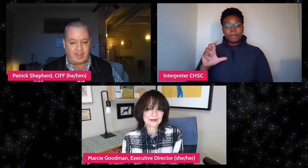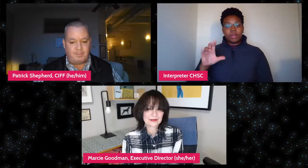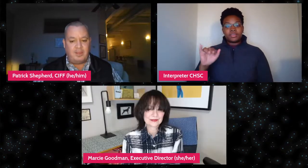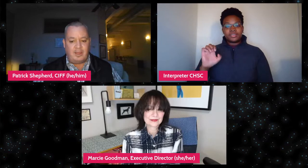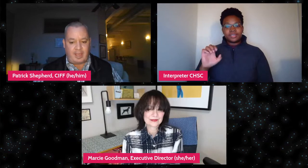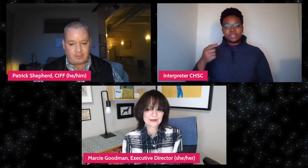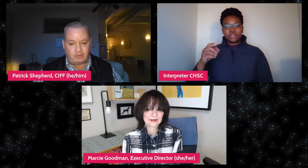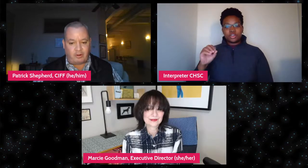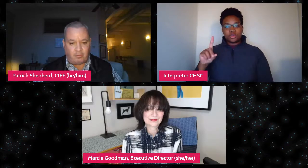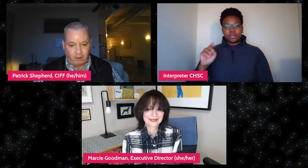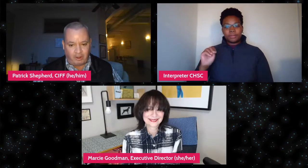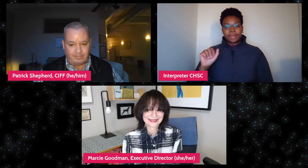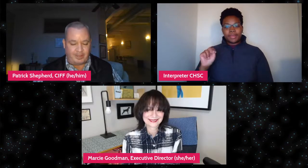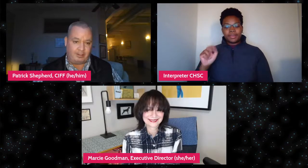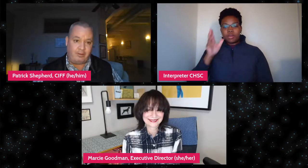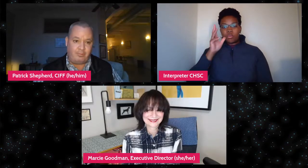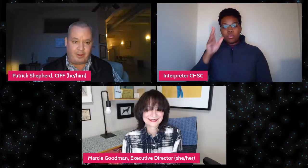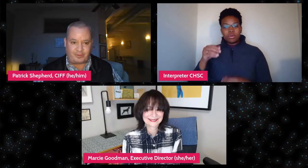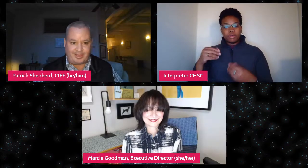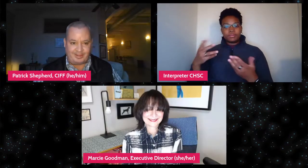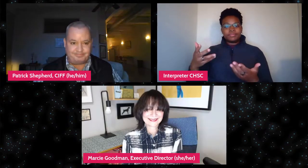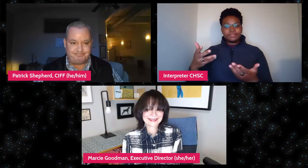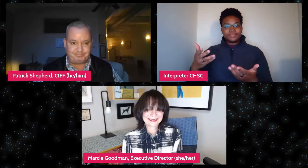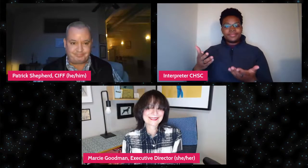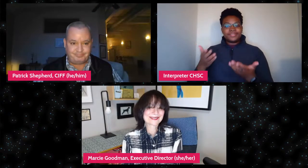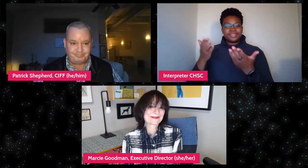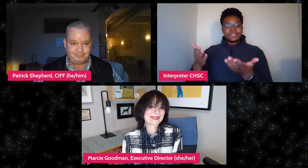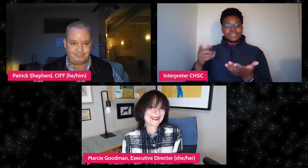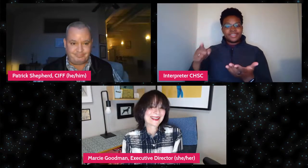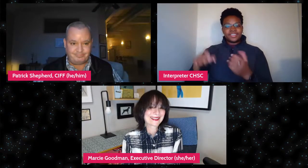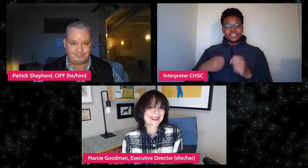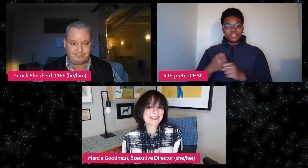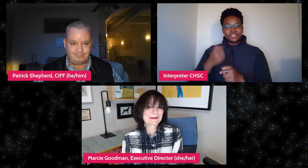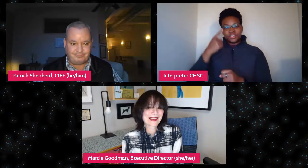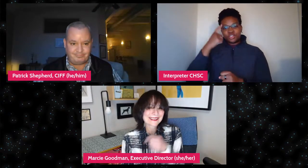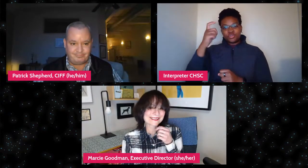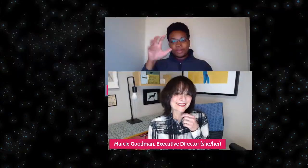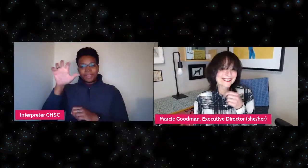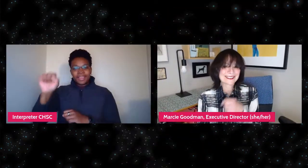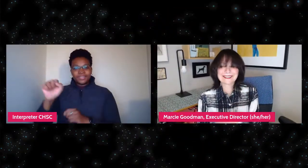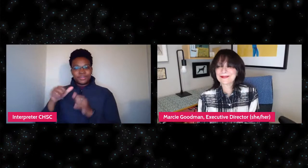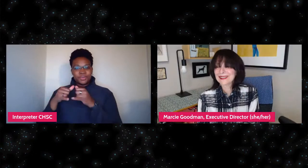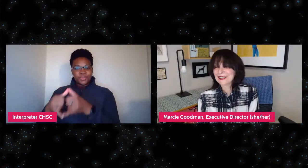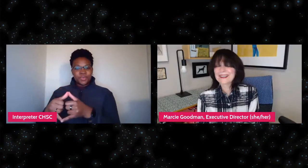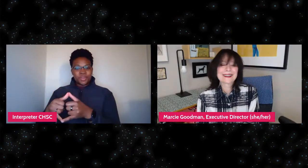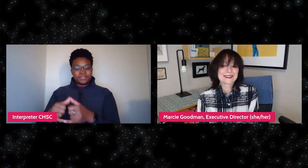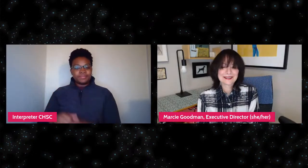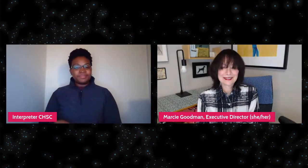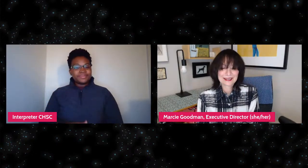this year's Dream Catcher Award. Hello, Marcy. Thank you, Patrick. Oh,